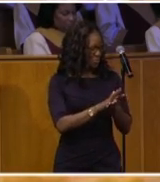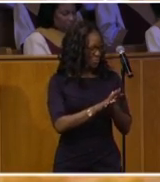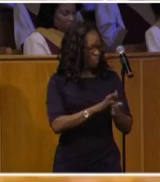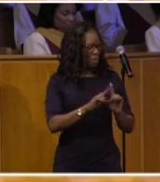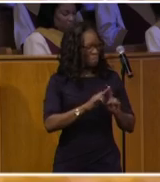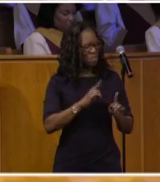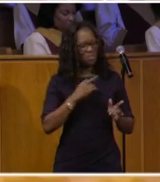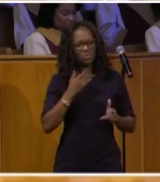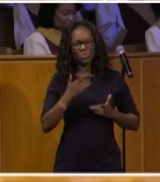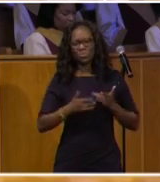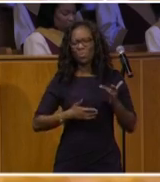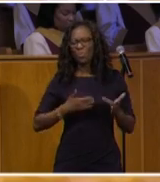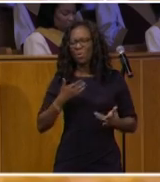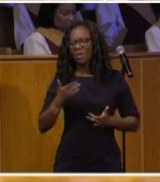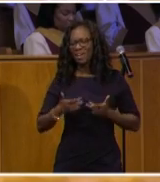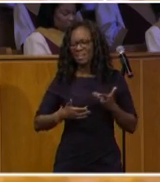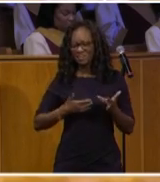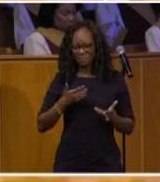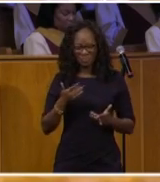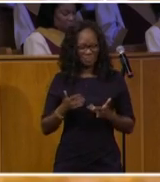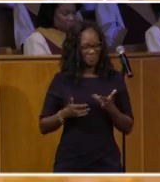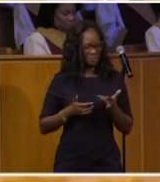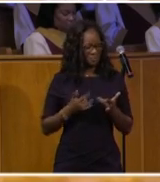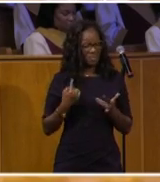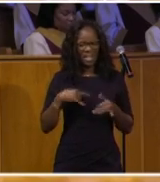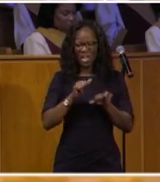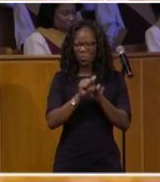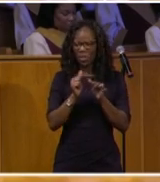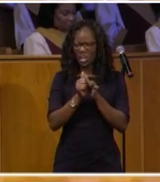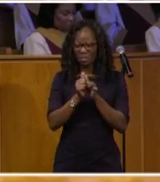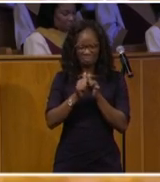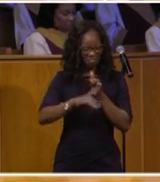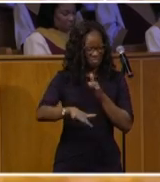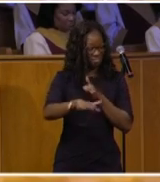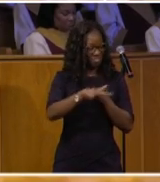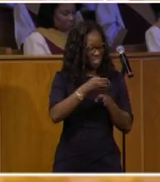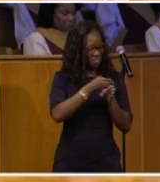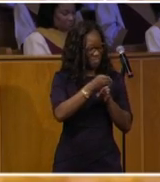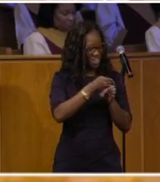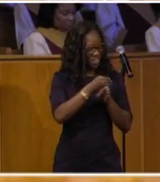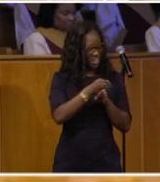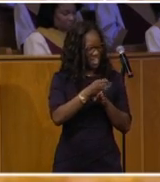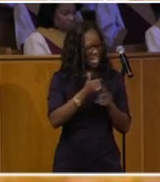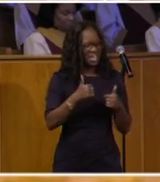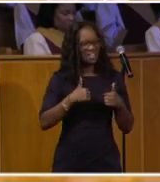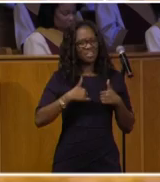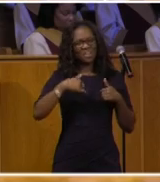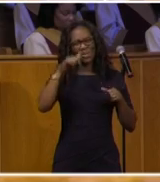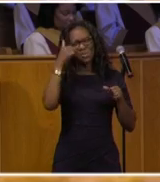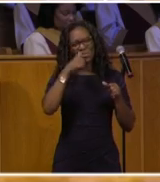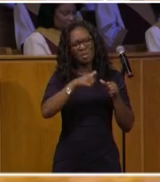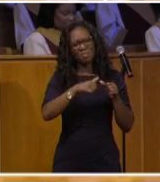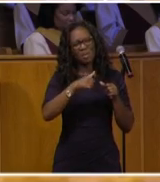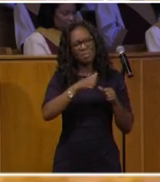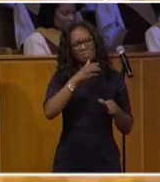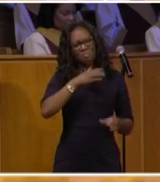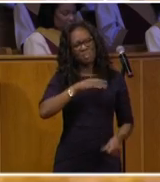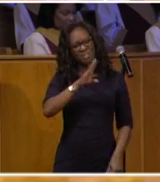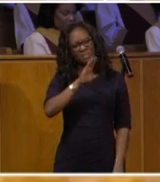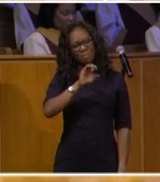There's a joy in working in the field. And I remember Miss Benji